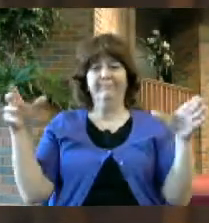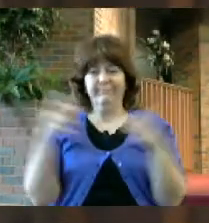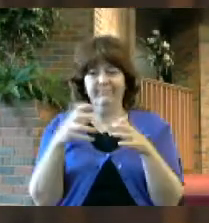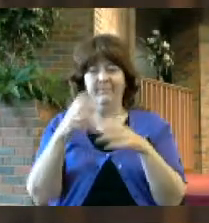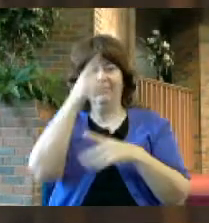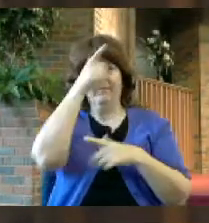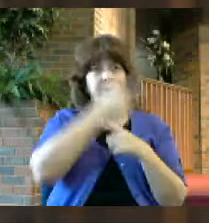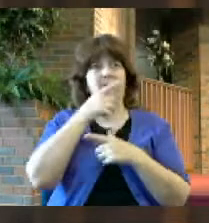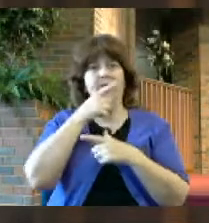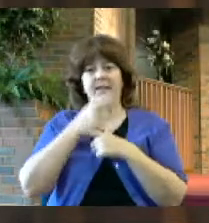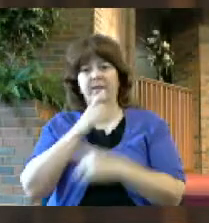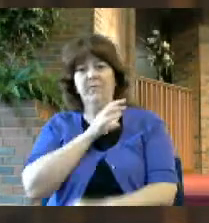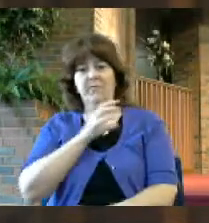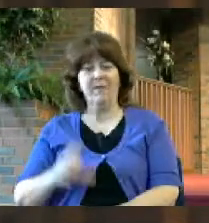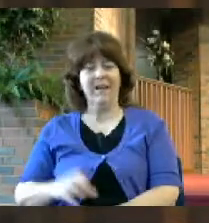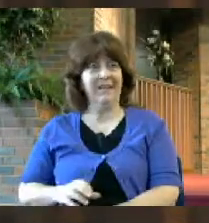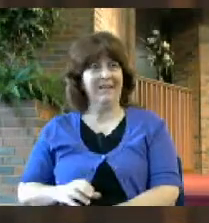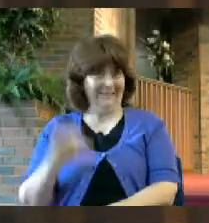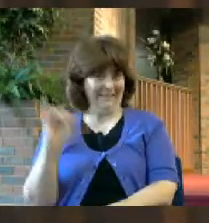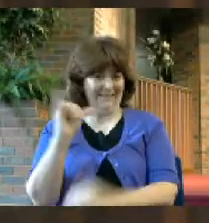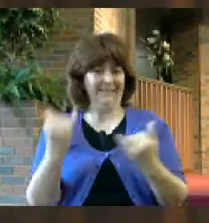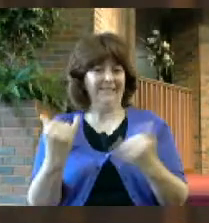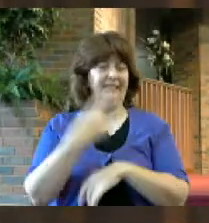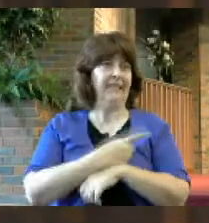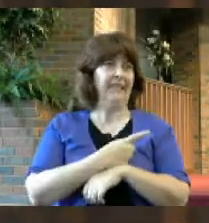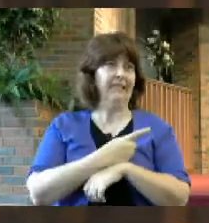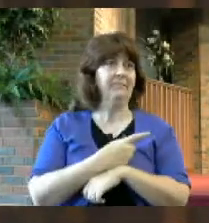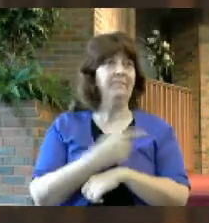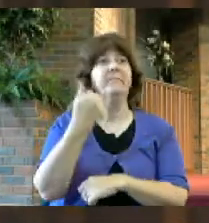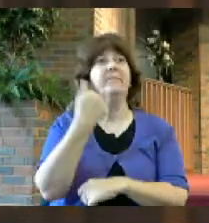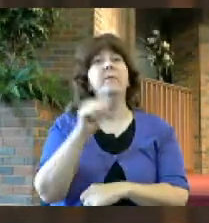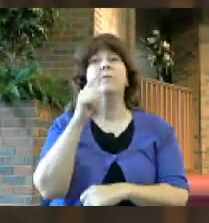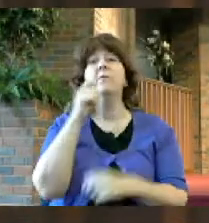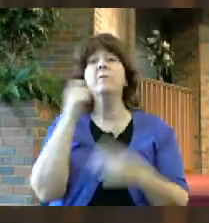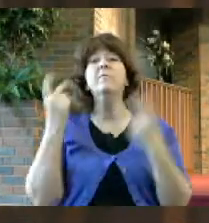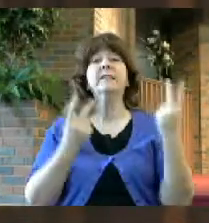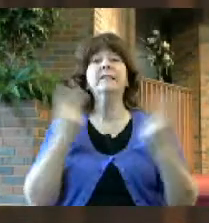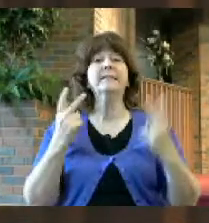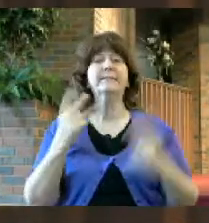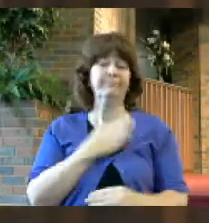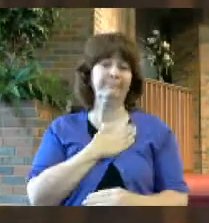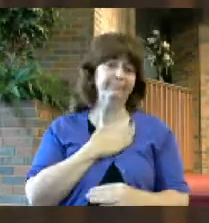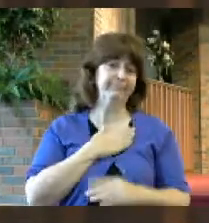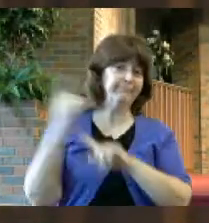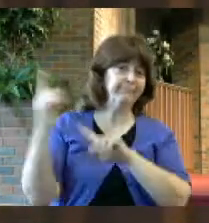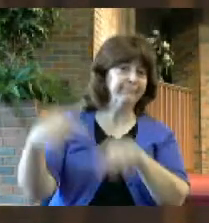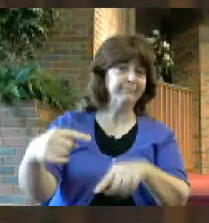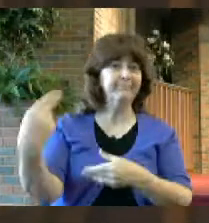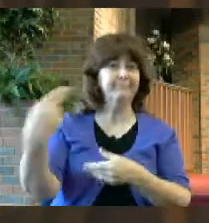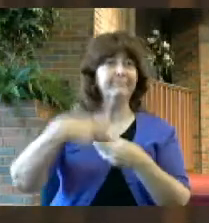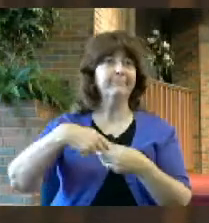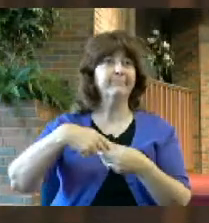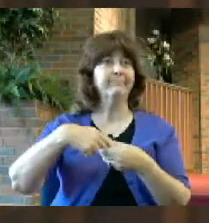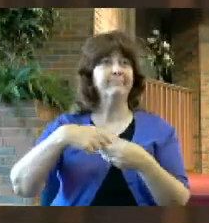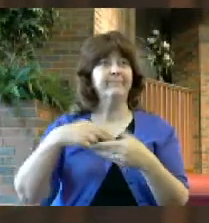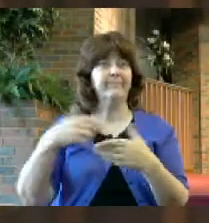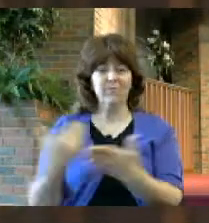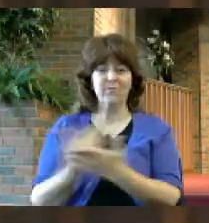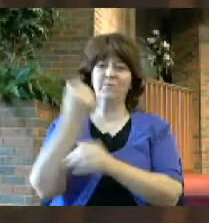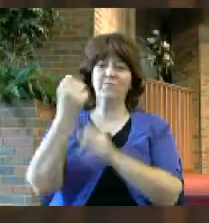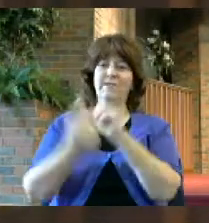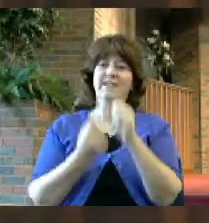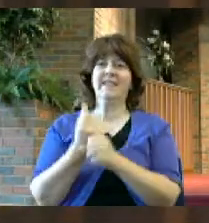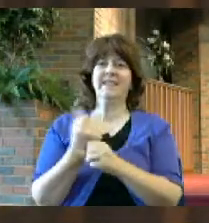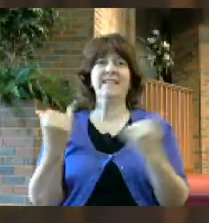no exception. If you're visiting with us, we're glad you've come to be with us. Started off the new year here with us this morning. We hope we'll